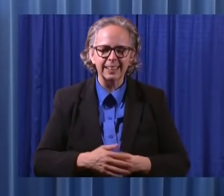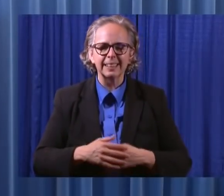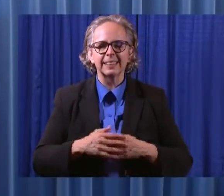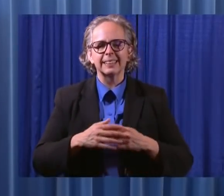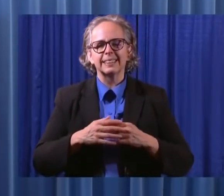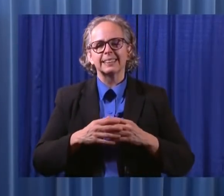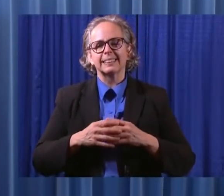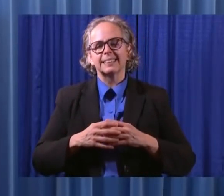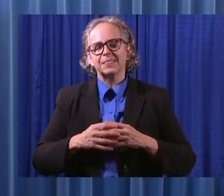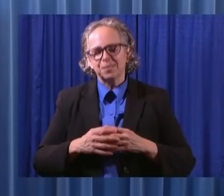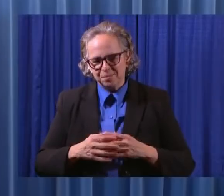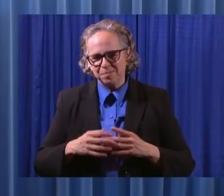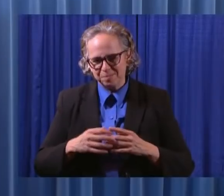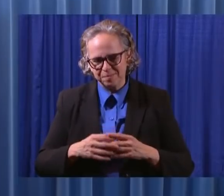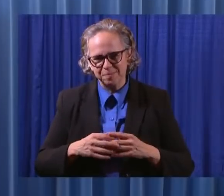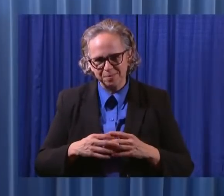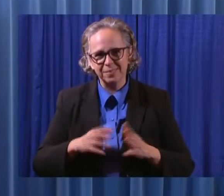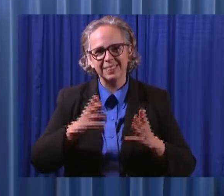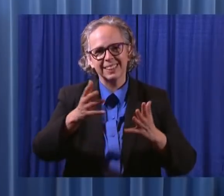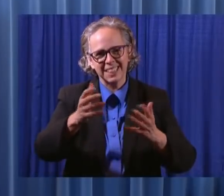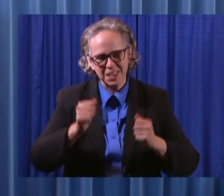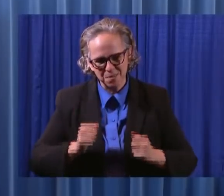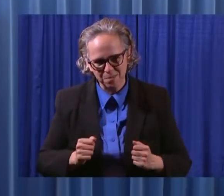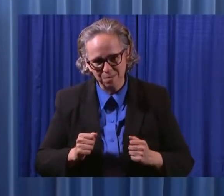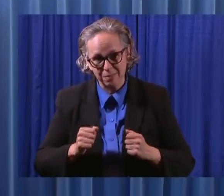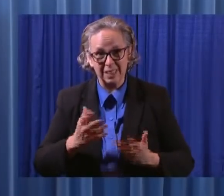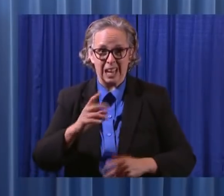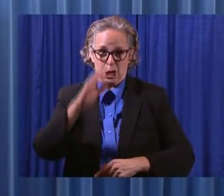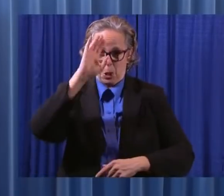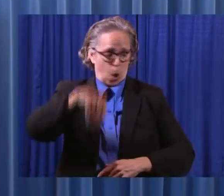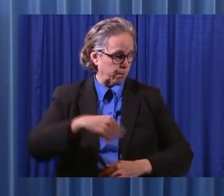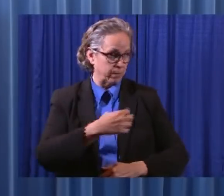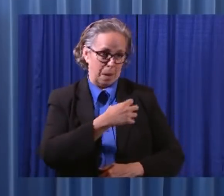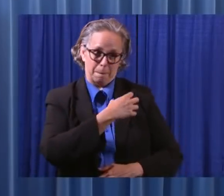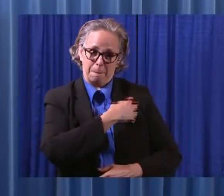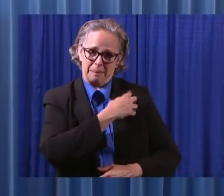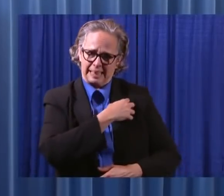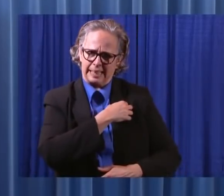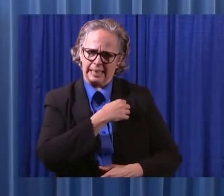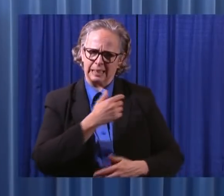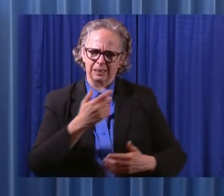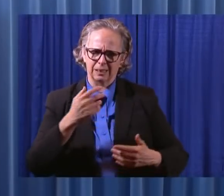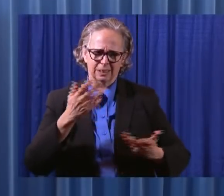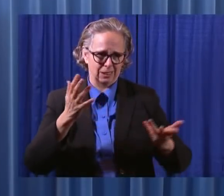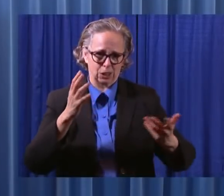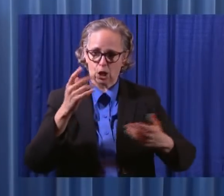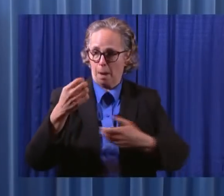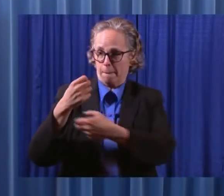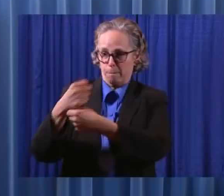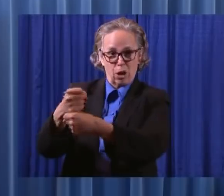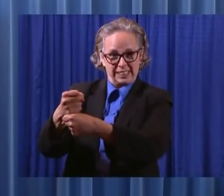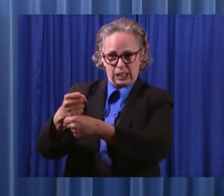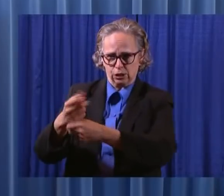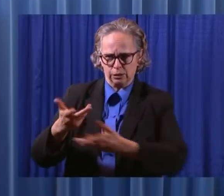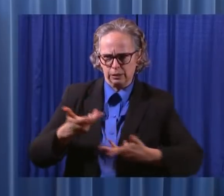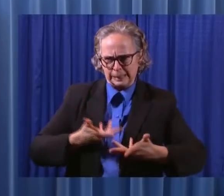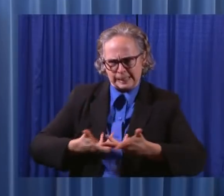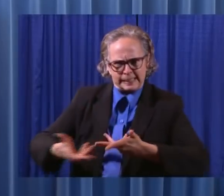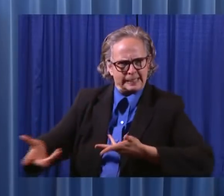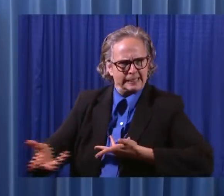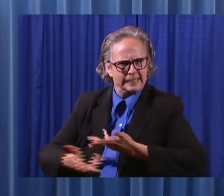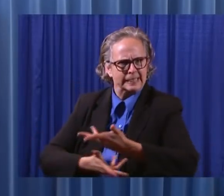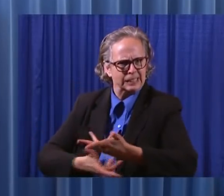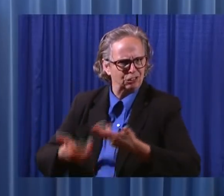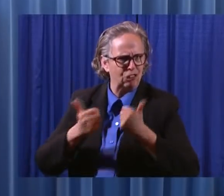when the police are dealing with demonstrations, and when you do